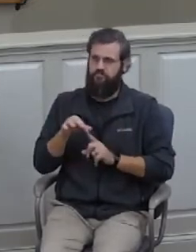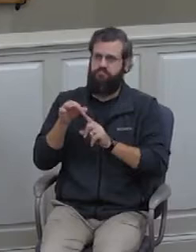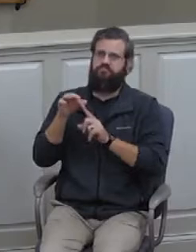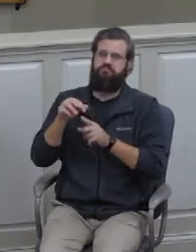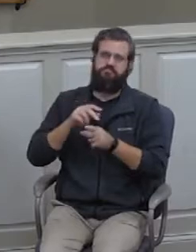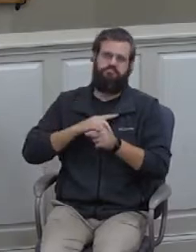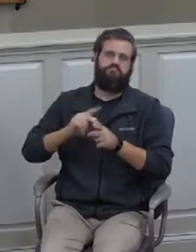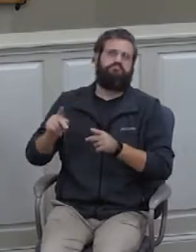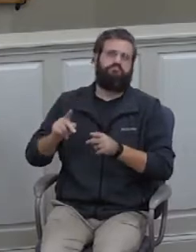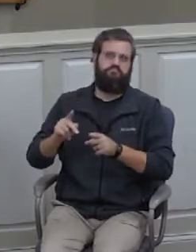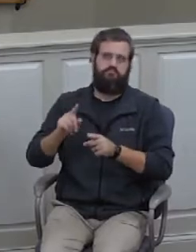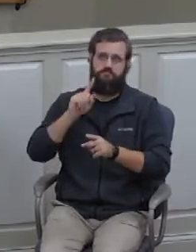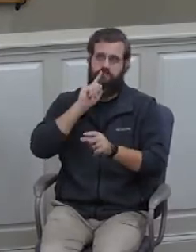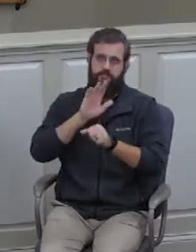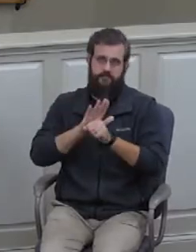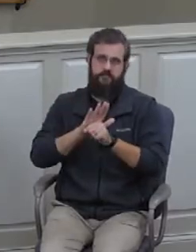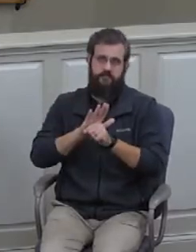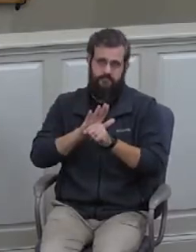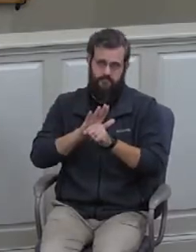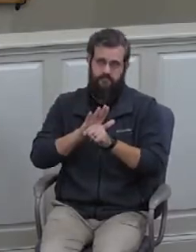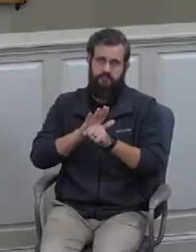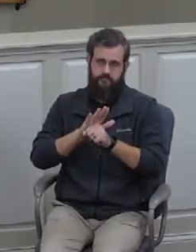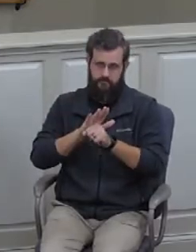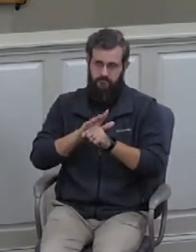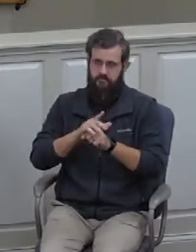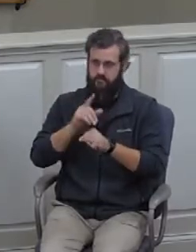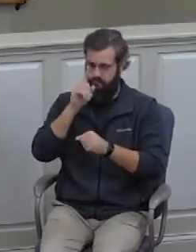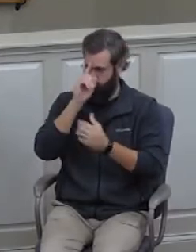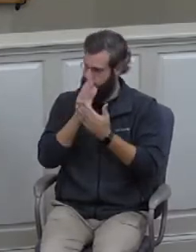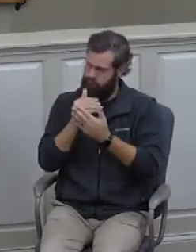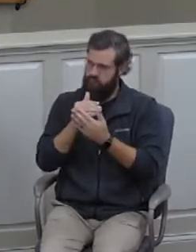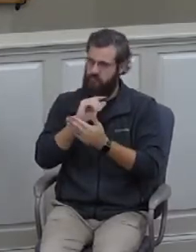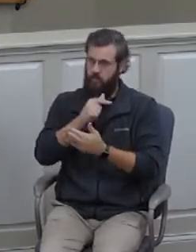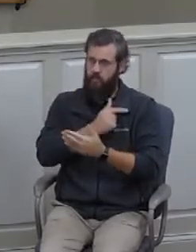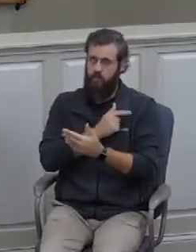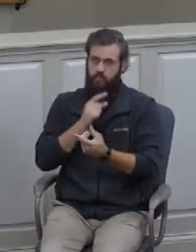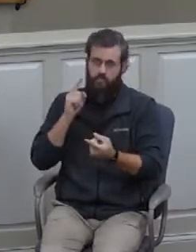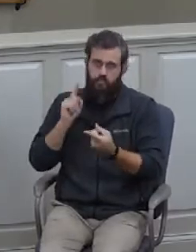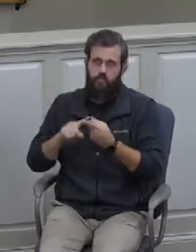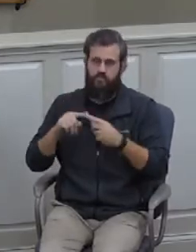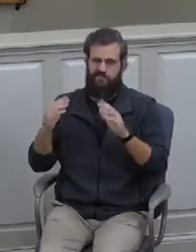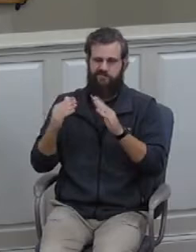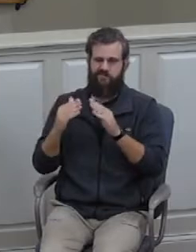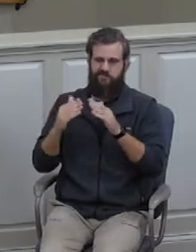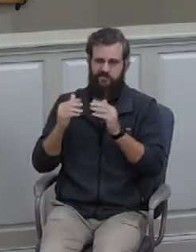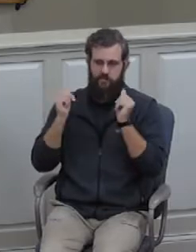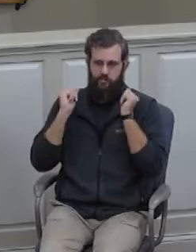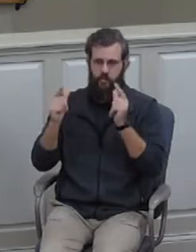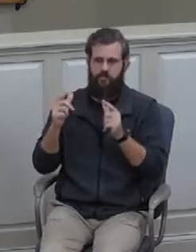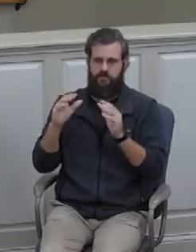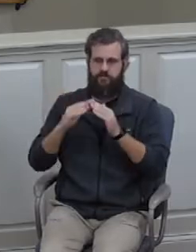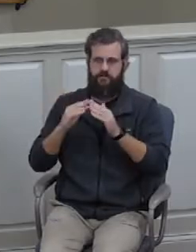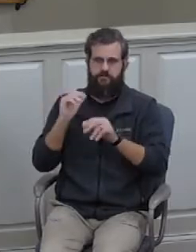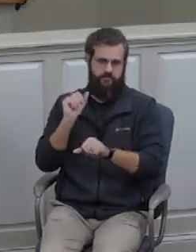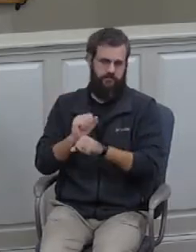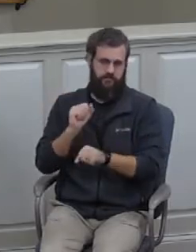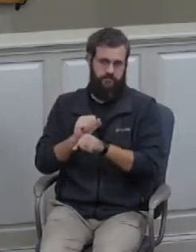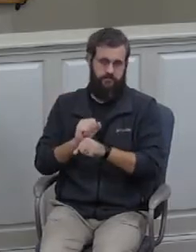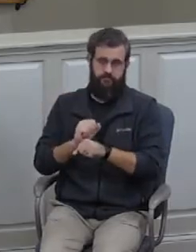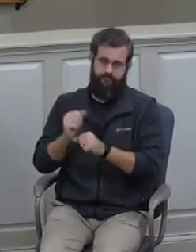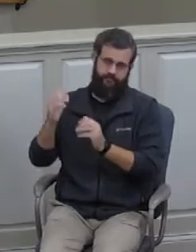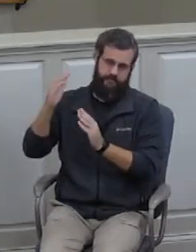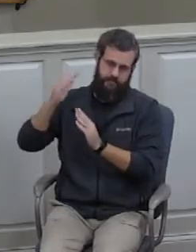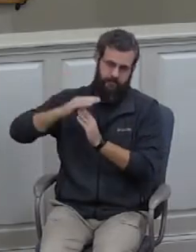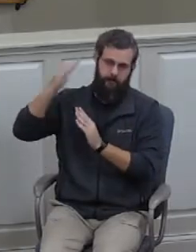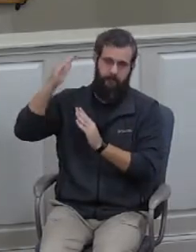professional. She's committed and fiercely loyal to the city and all of its employees. There's none better than